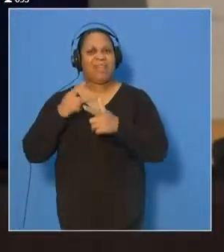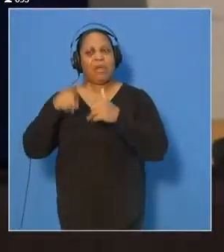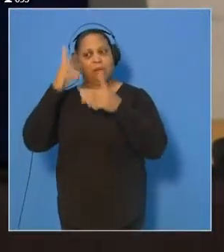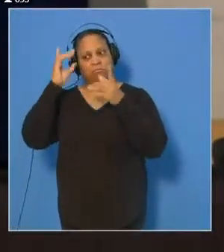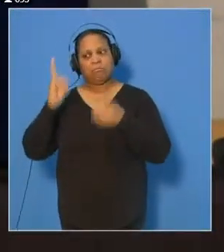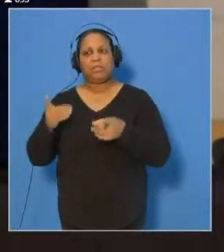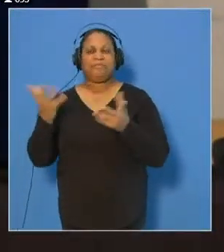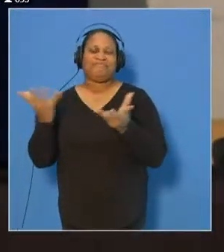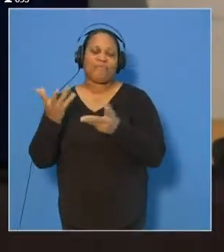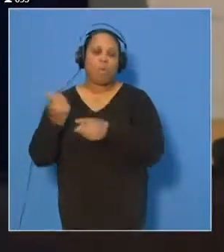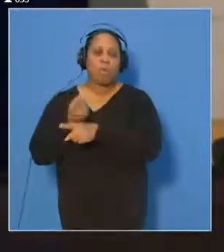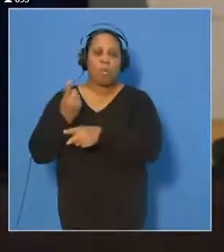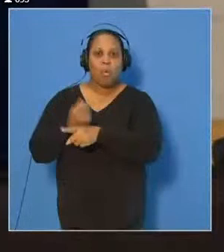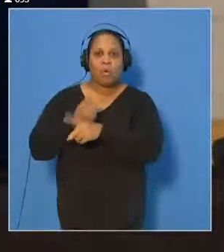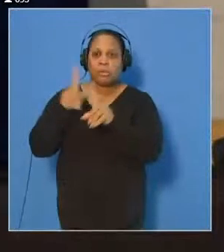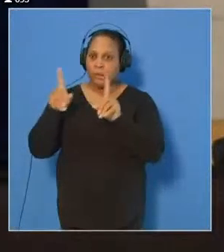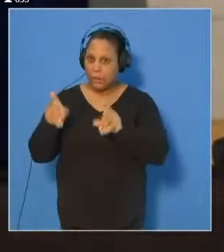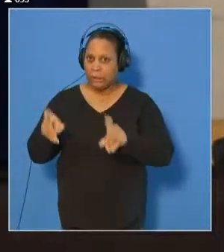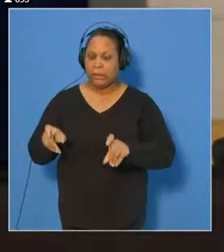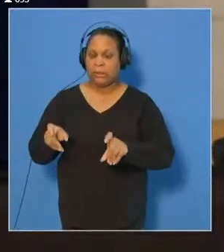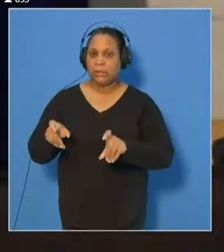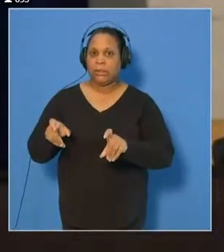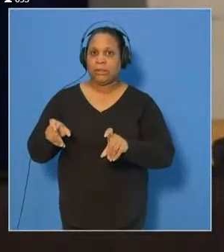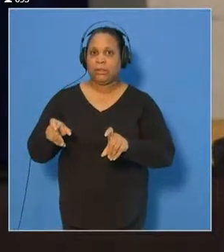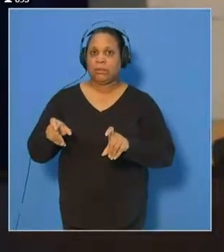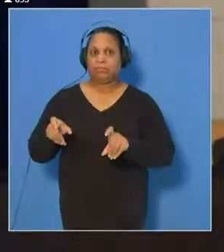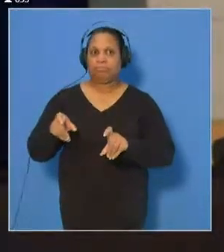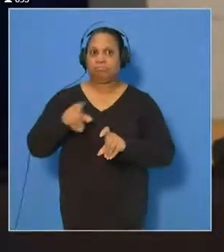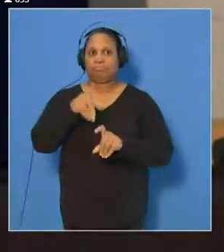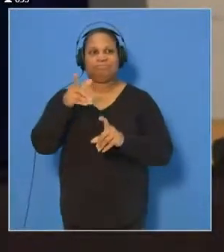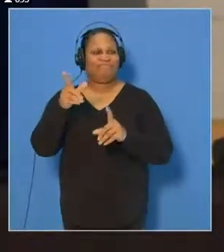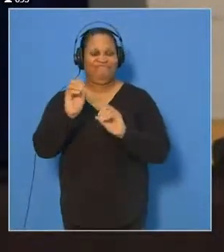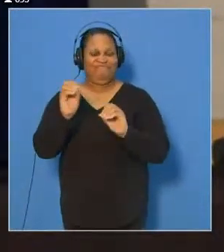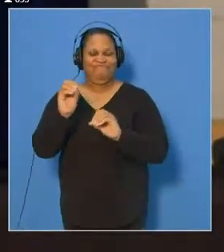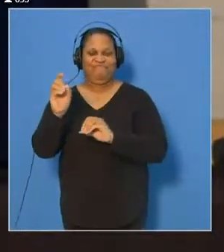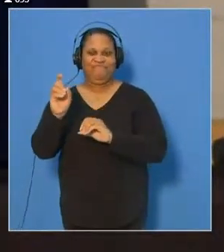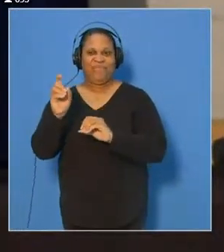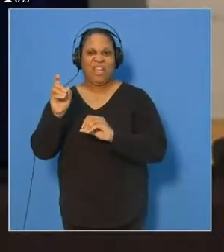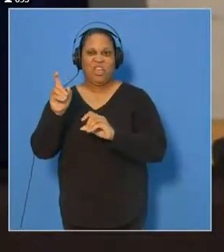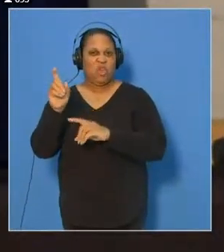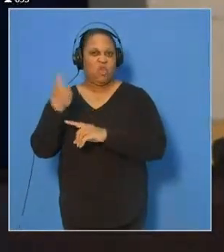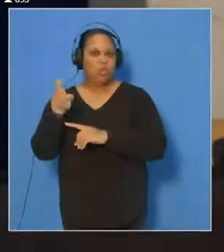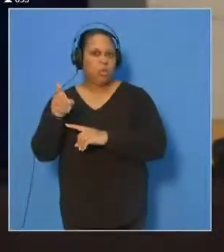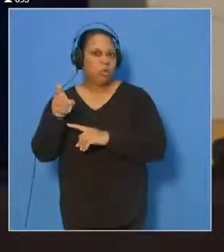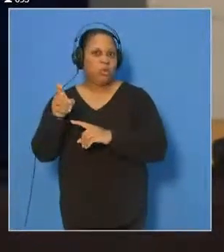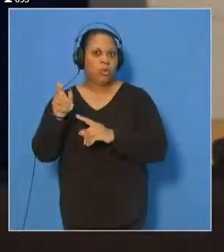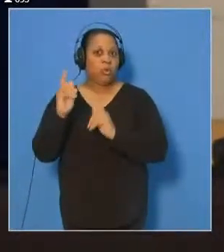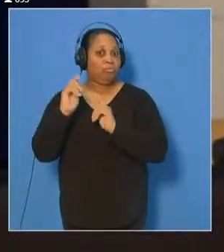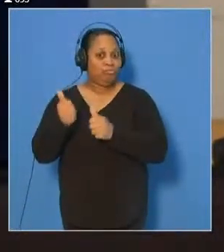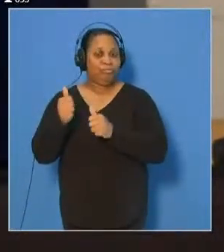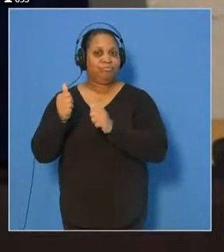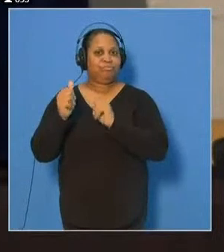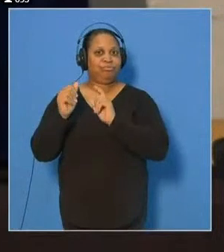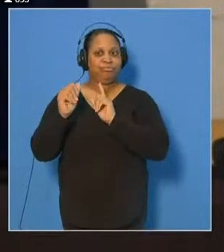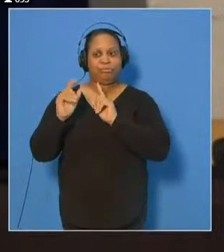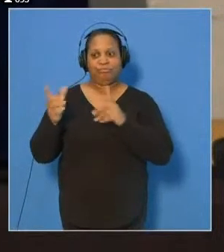is appropriate in the way of testing, so that there is no knee-jerk or automatic reaction if